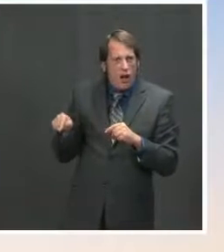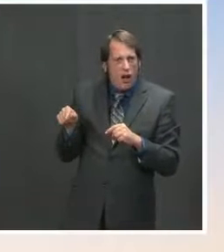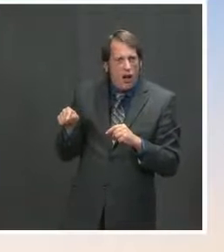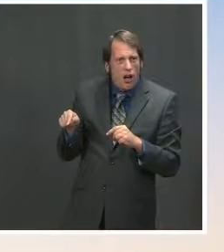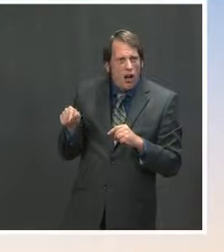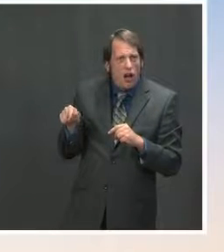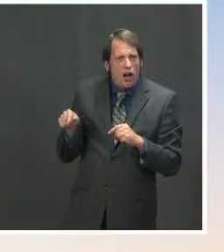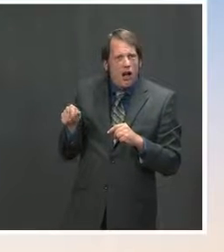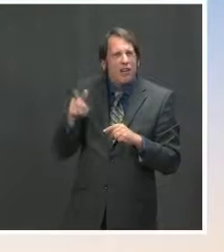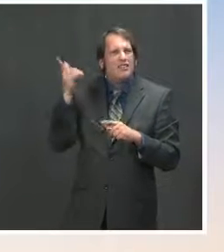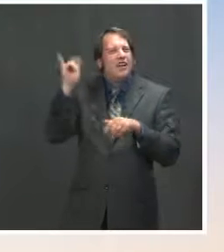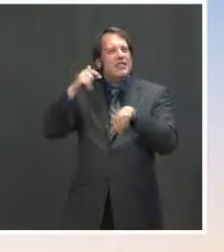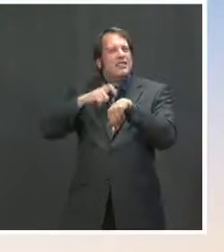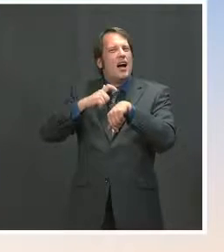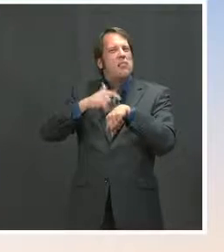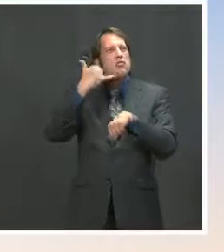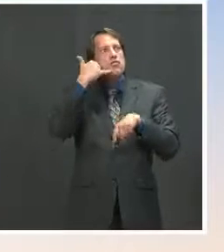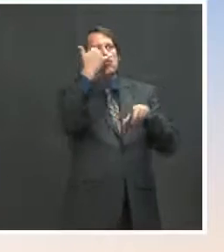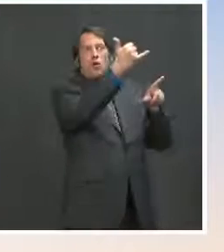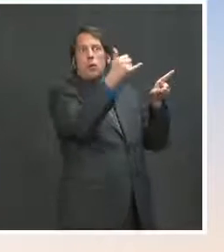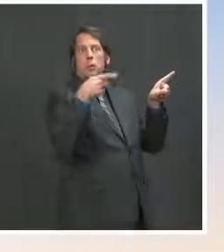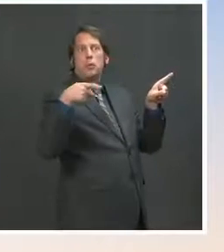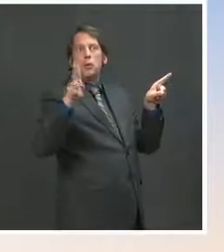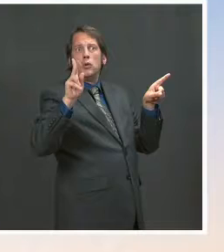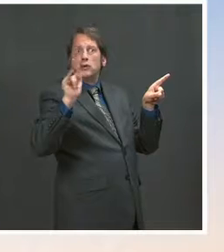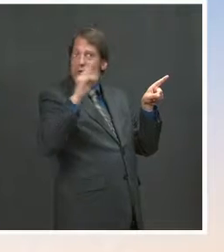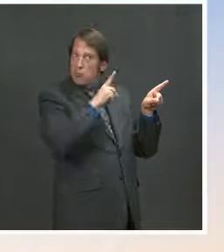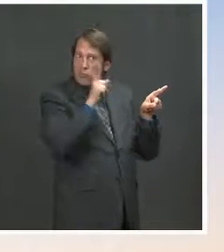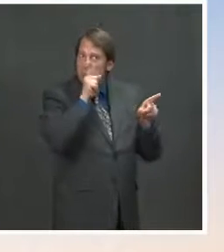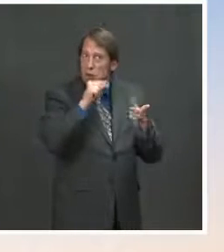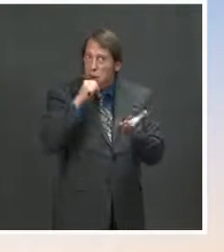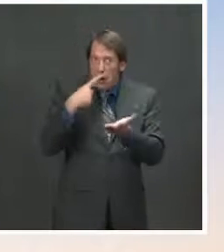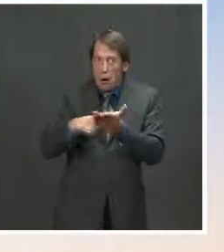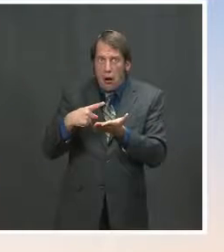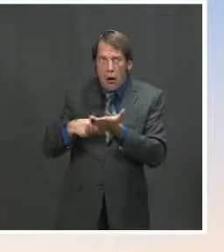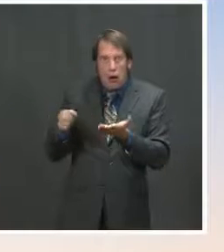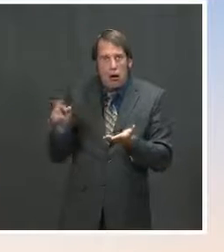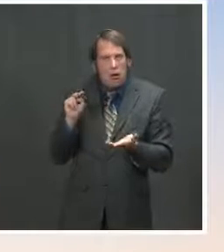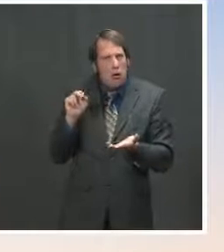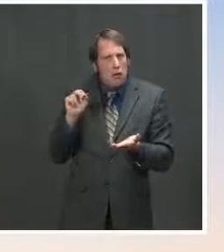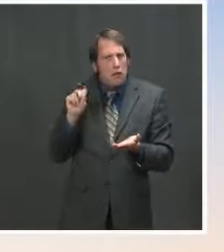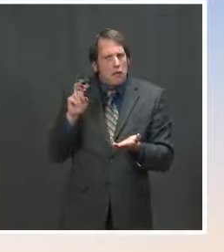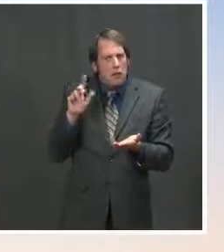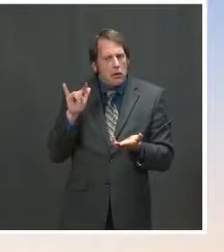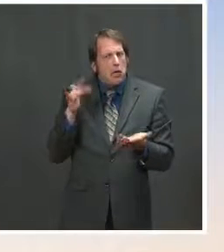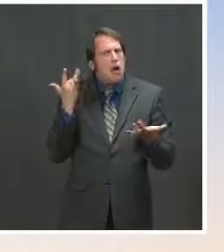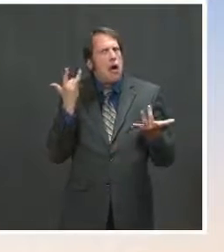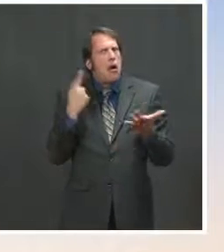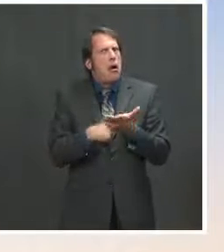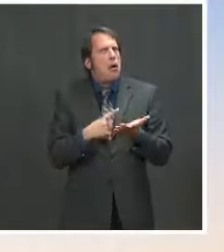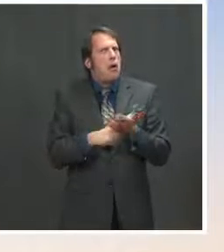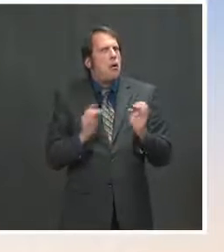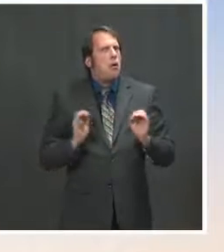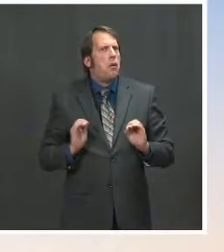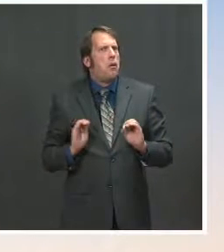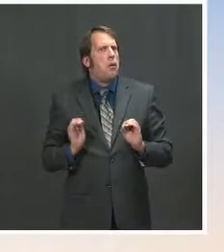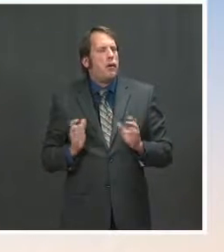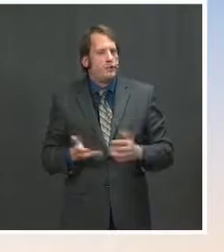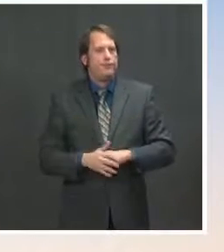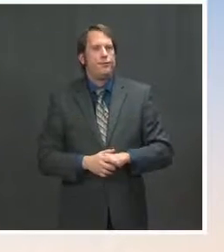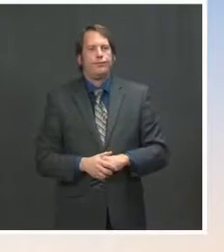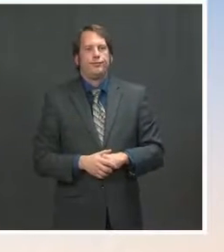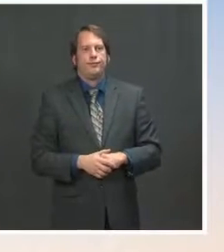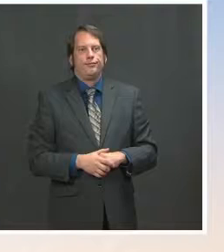again, I reiterated that the president's first call with President Putin, he conveyed a range of concerns we have, including the